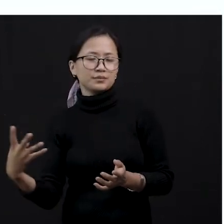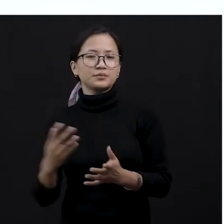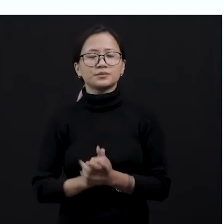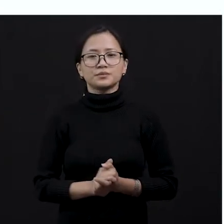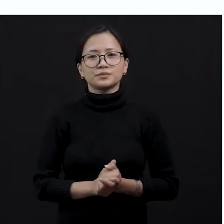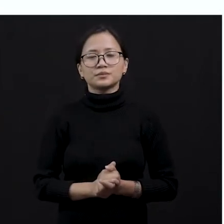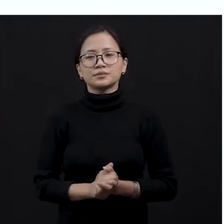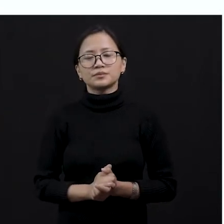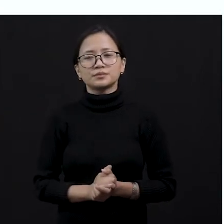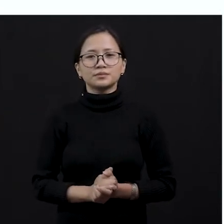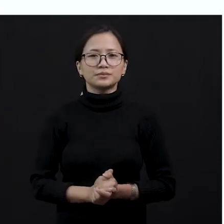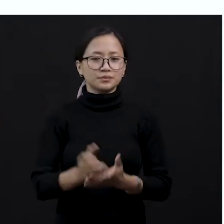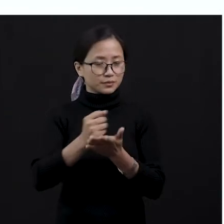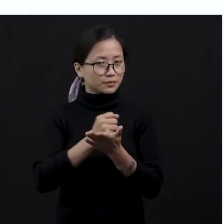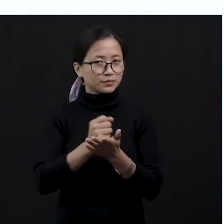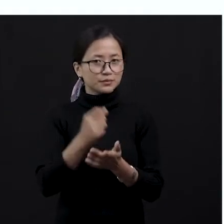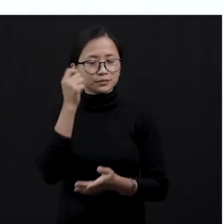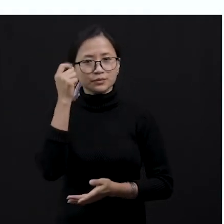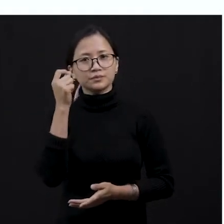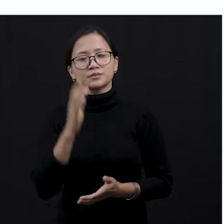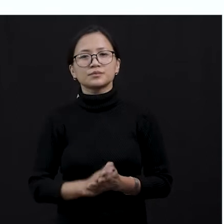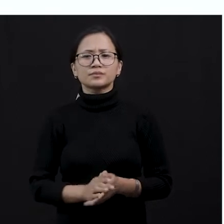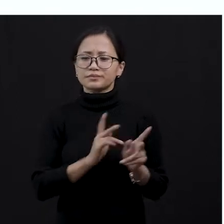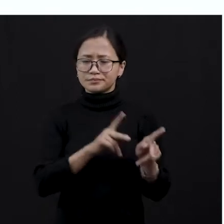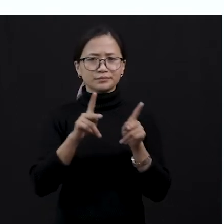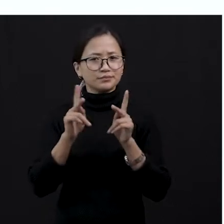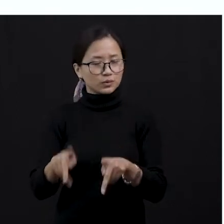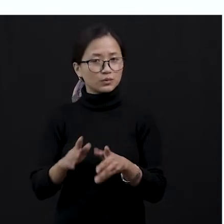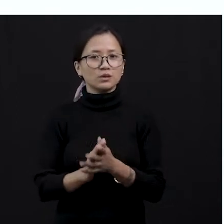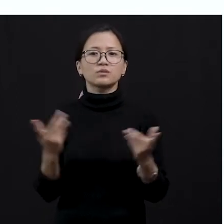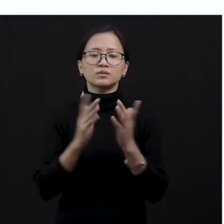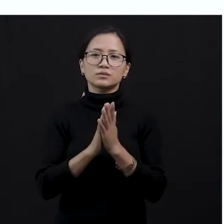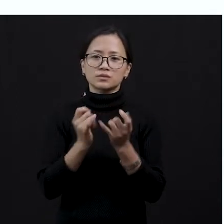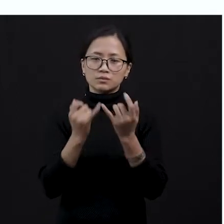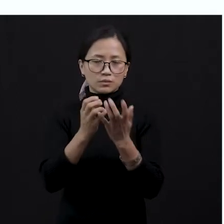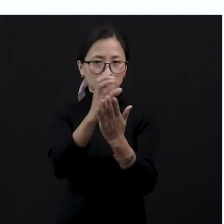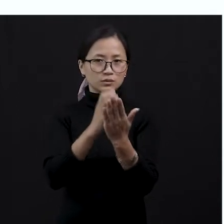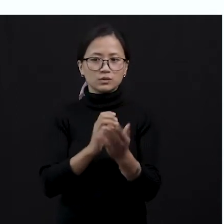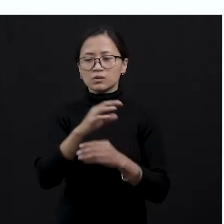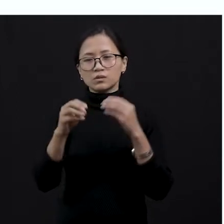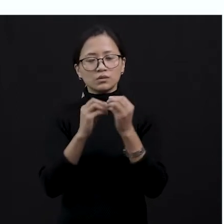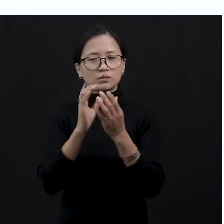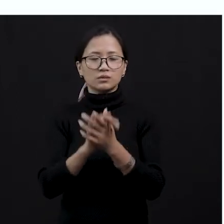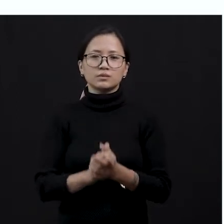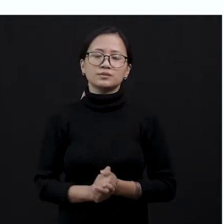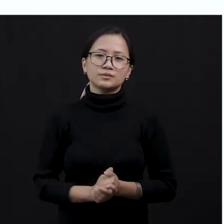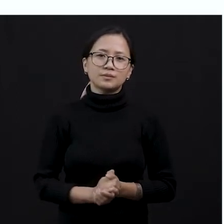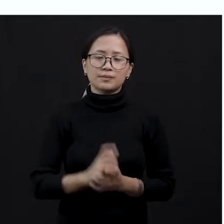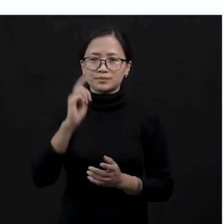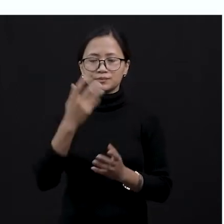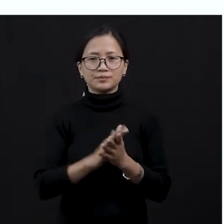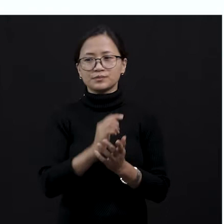the rainbow, okay? So we will try to understand properly what the poem is all about, okay? I will explain you from the first